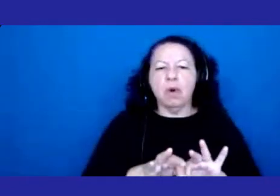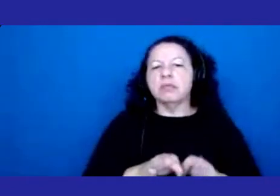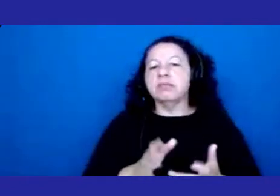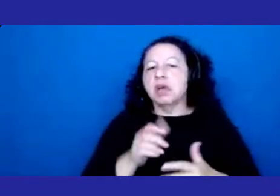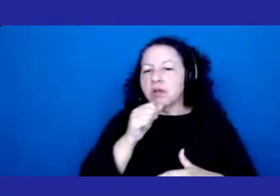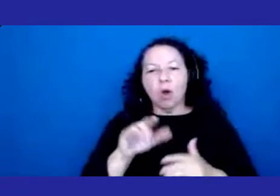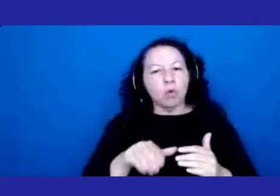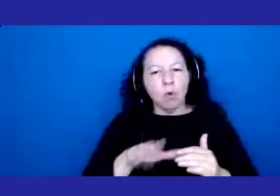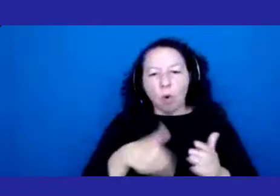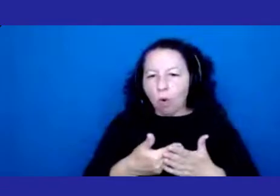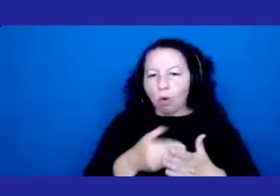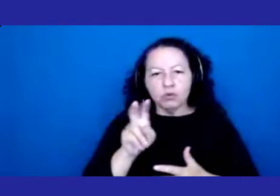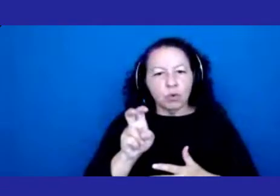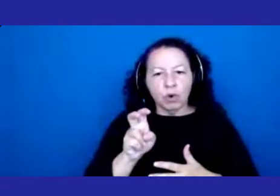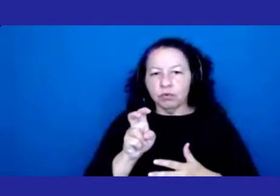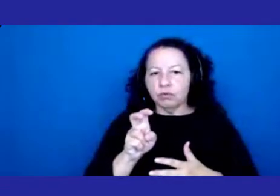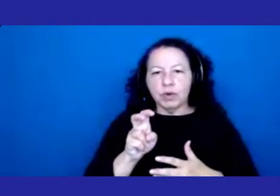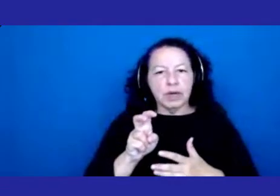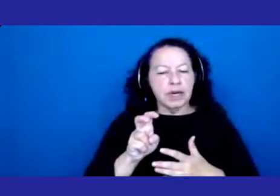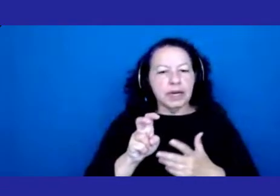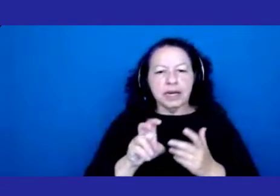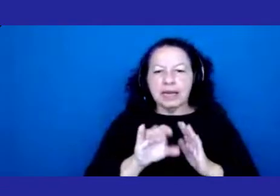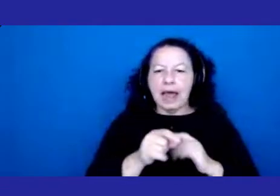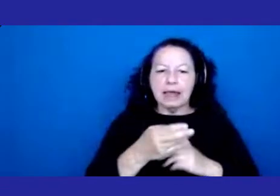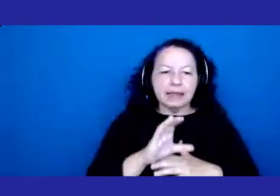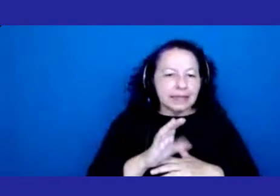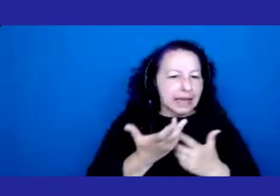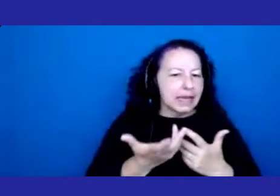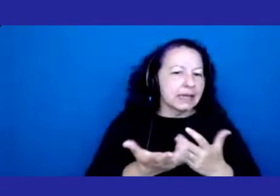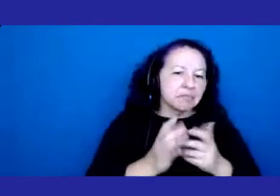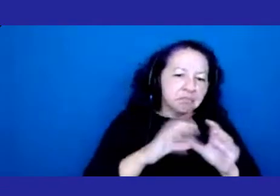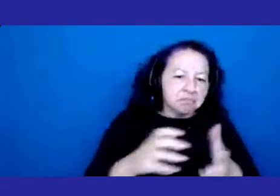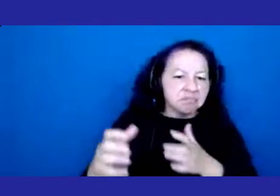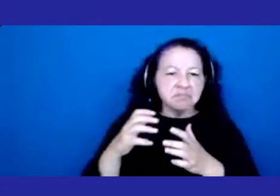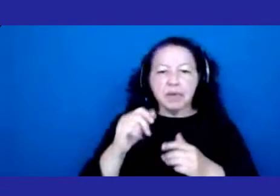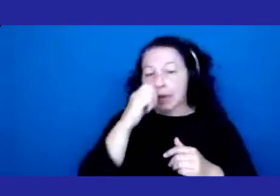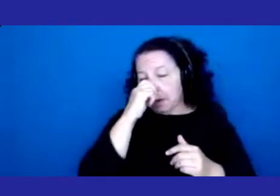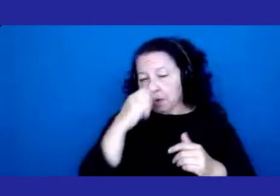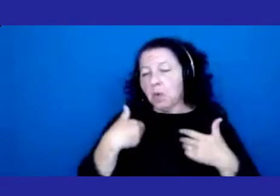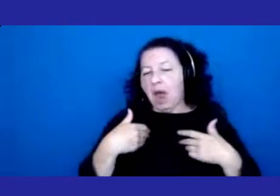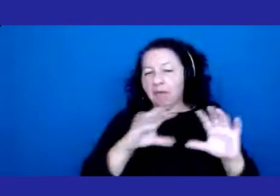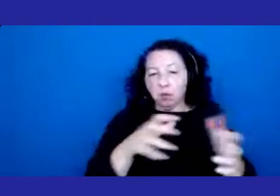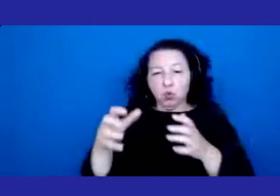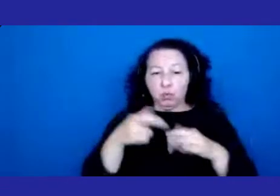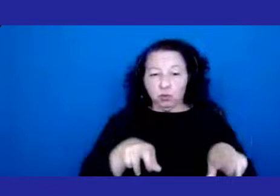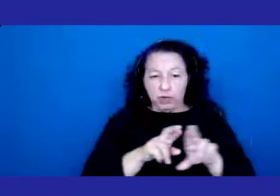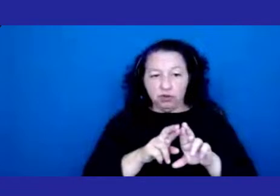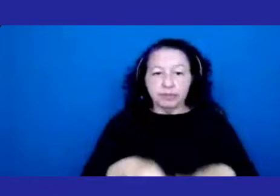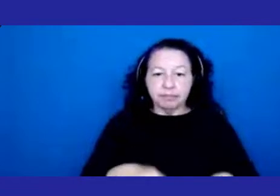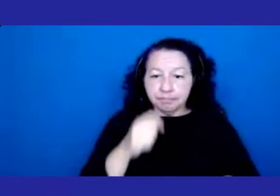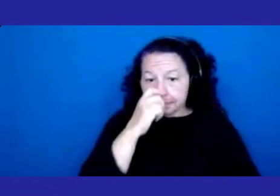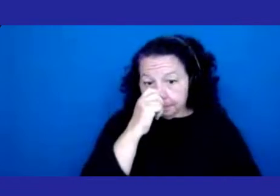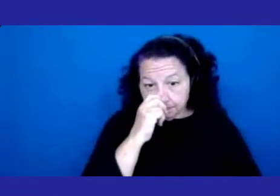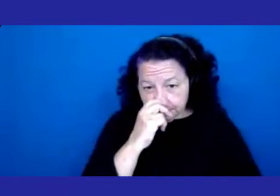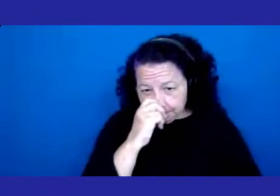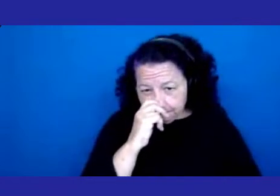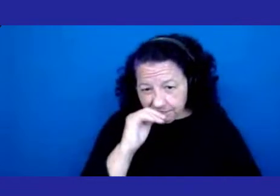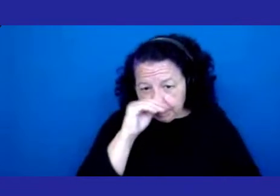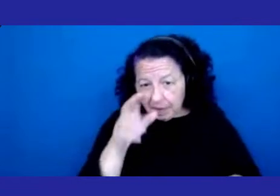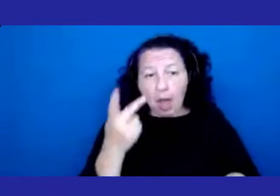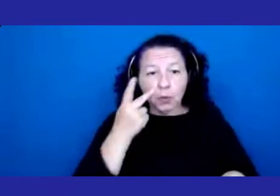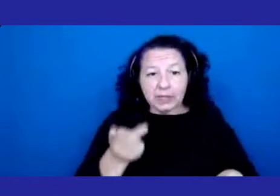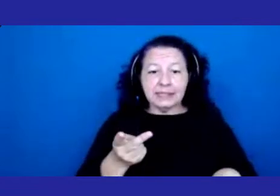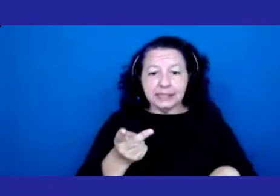here. We have the grouped regions, and we're focused on this slide on patients who were aggregated to the something else race and